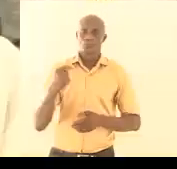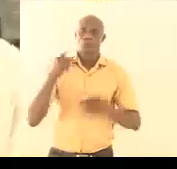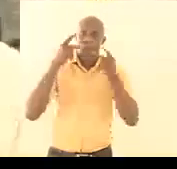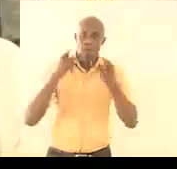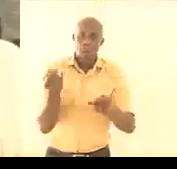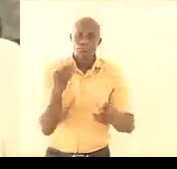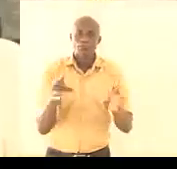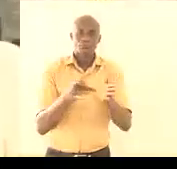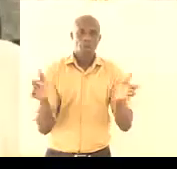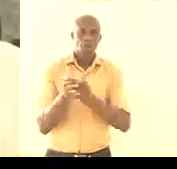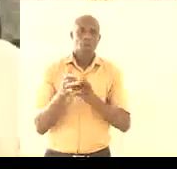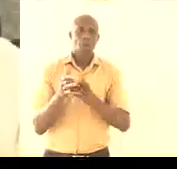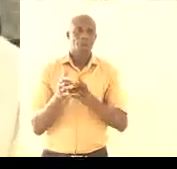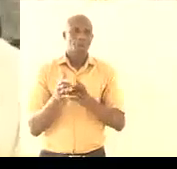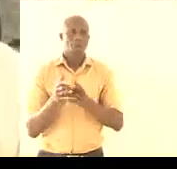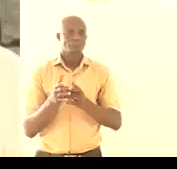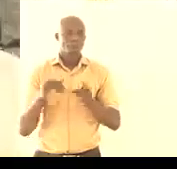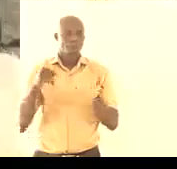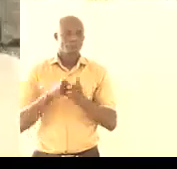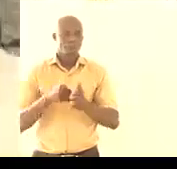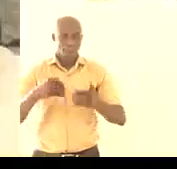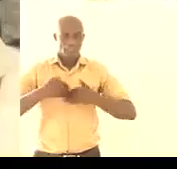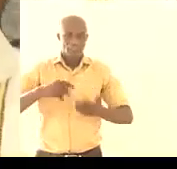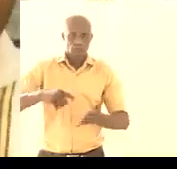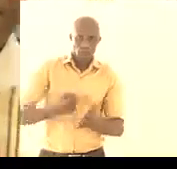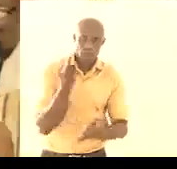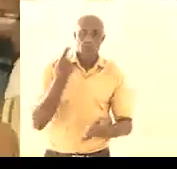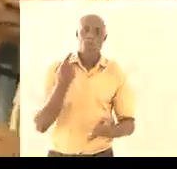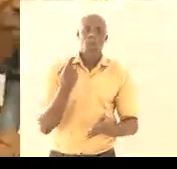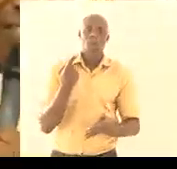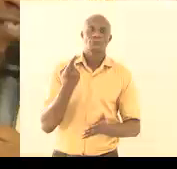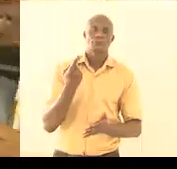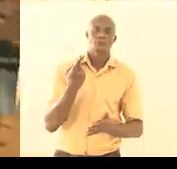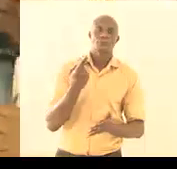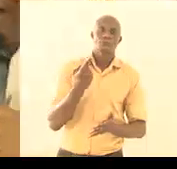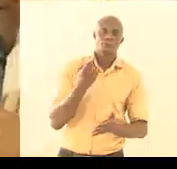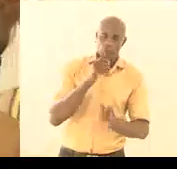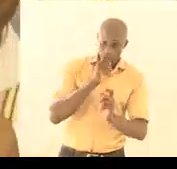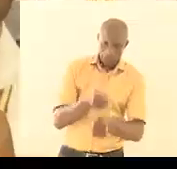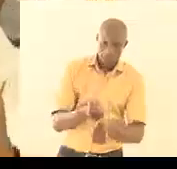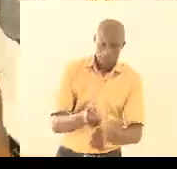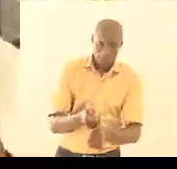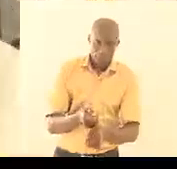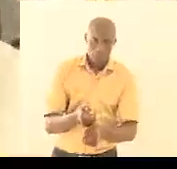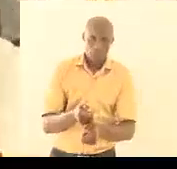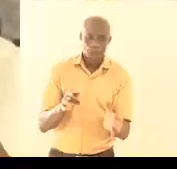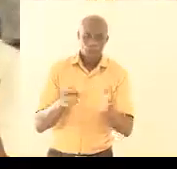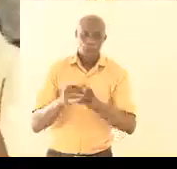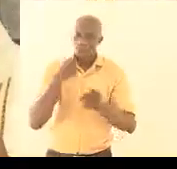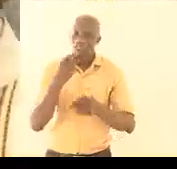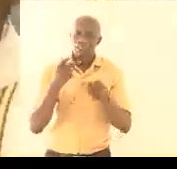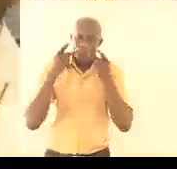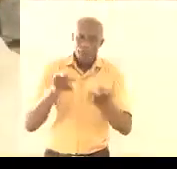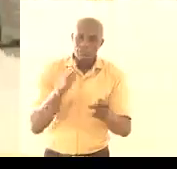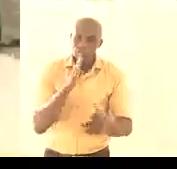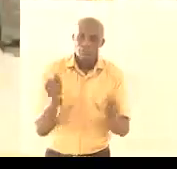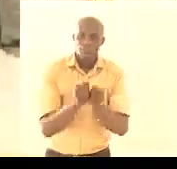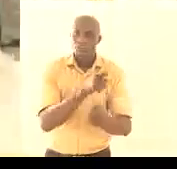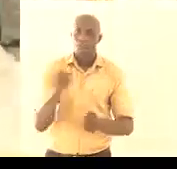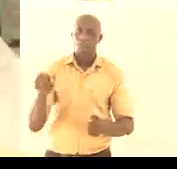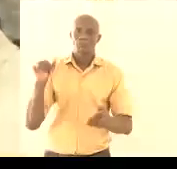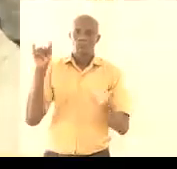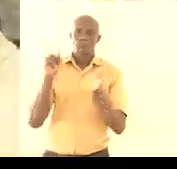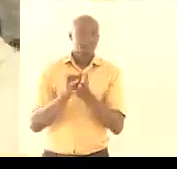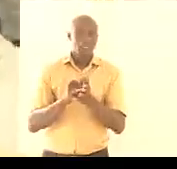The peace of Jesus is at once a gift. Jesus says, peace be with you. But you see,